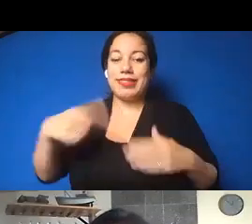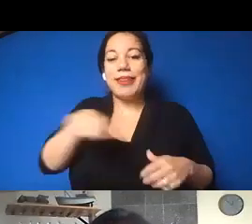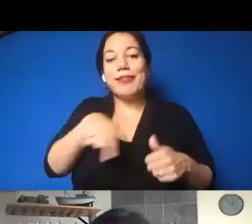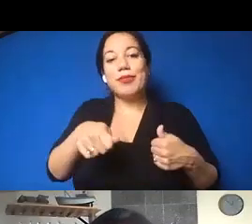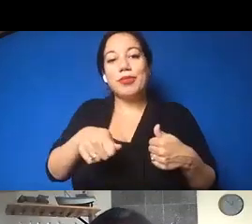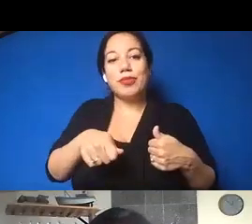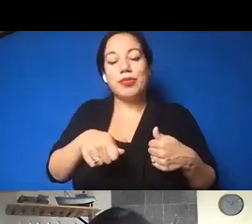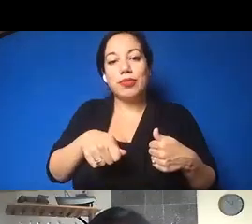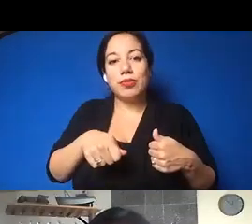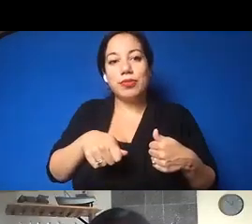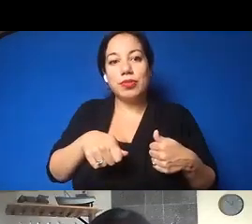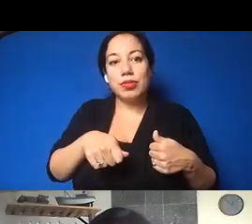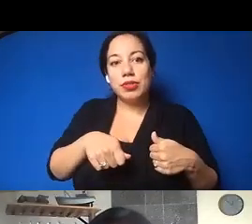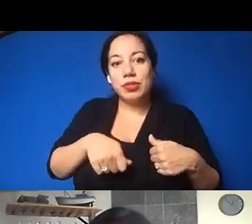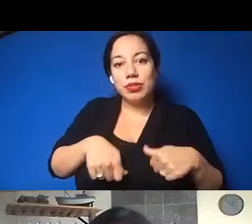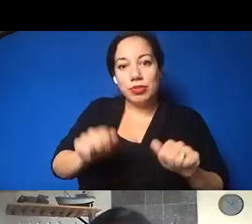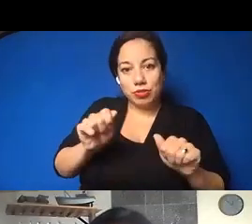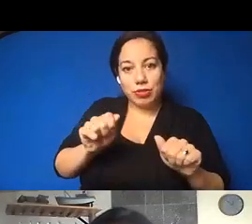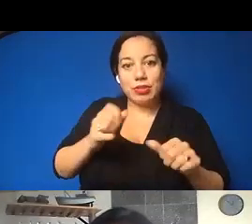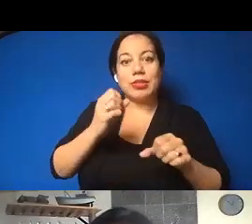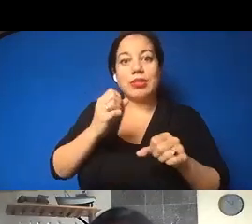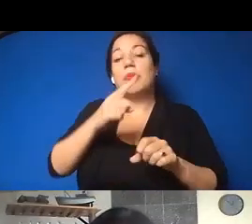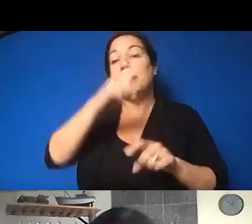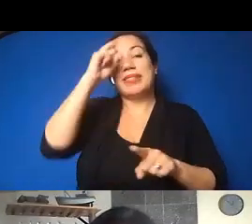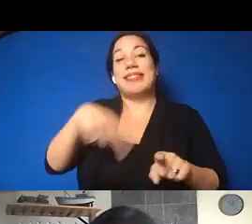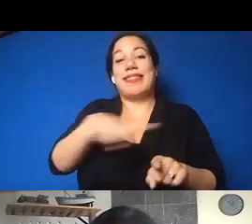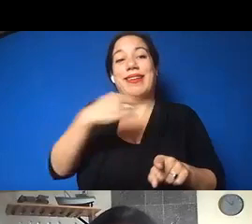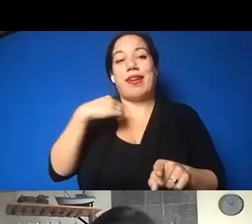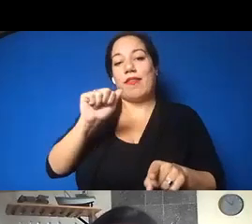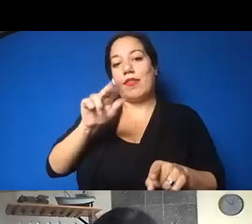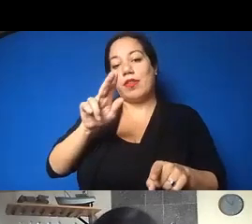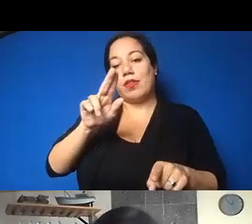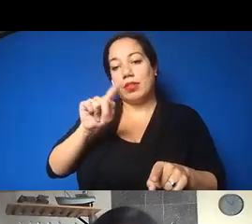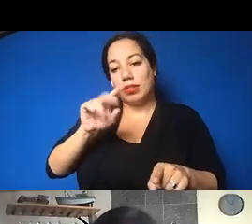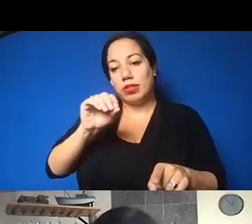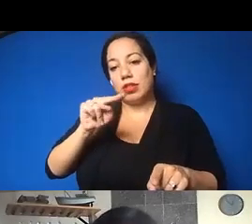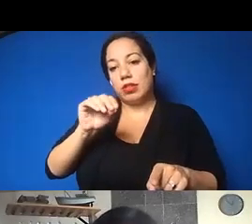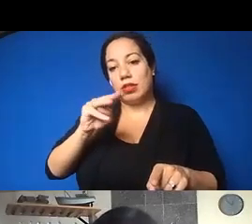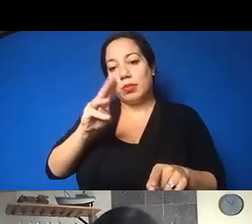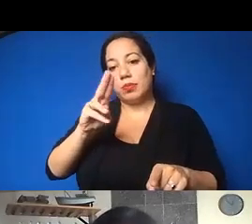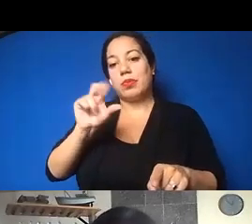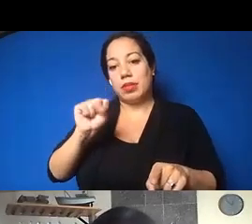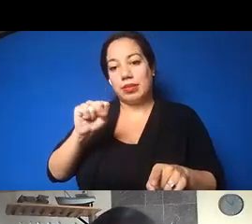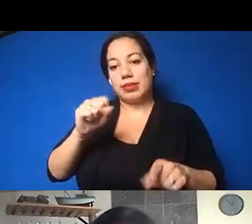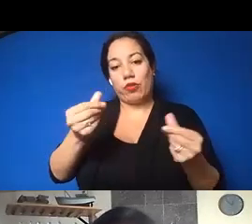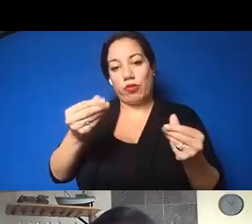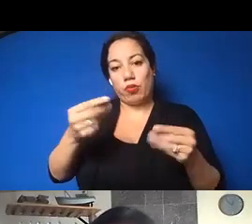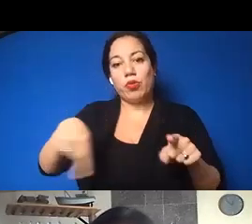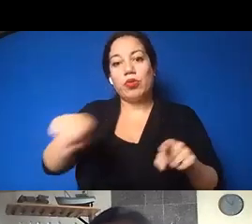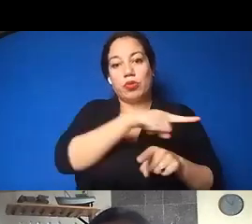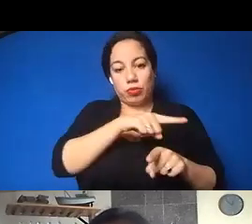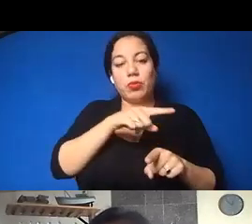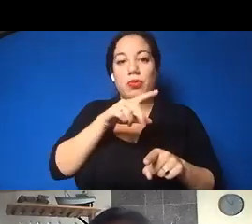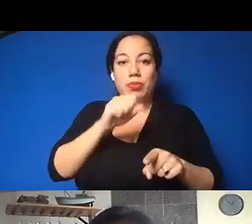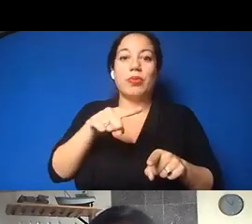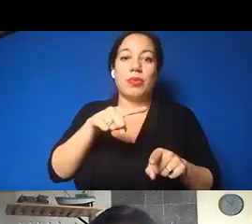say that they are autonomous territories. What we've done is